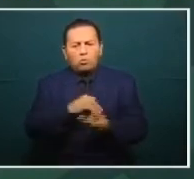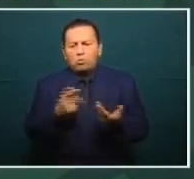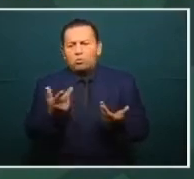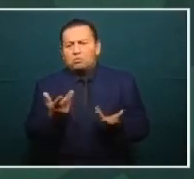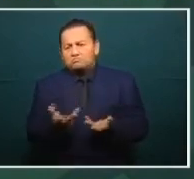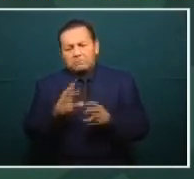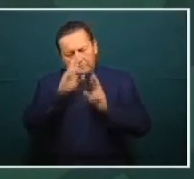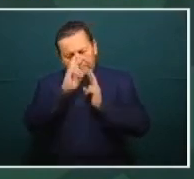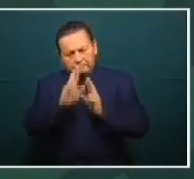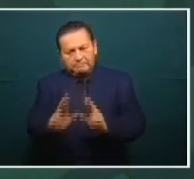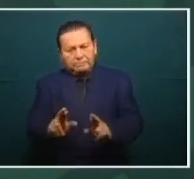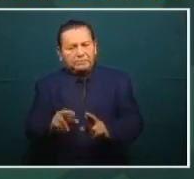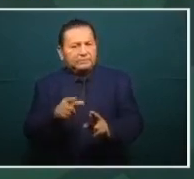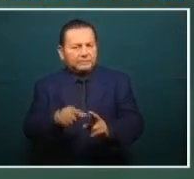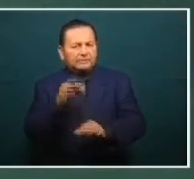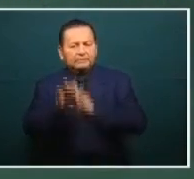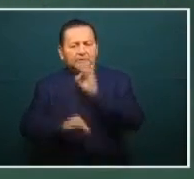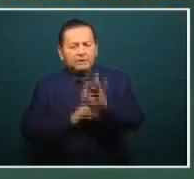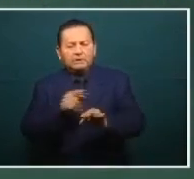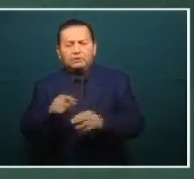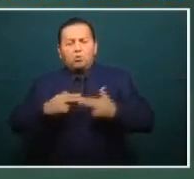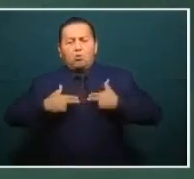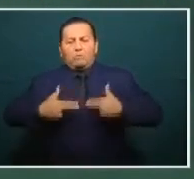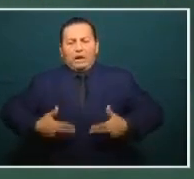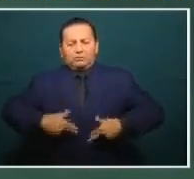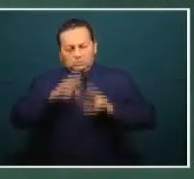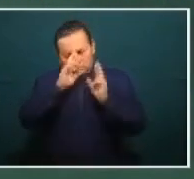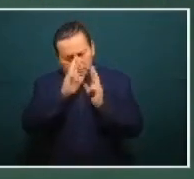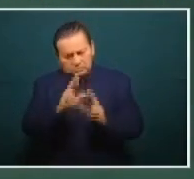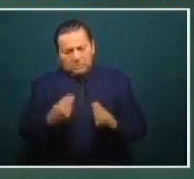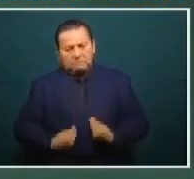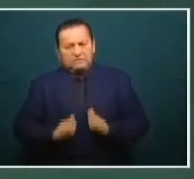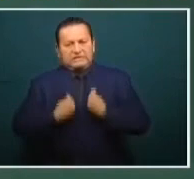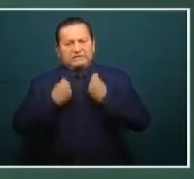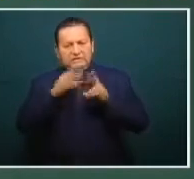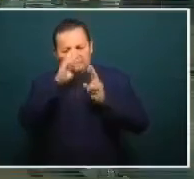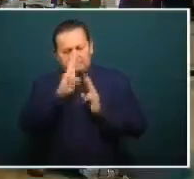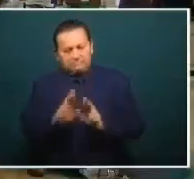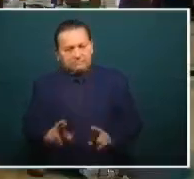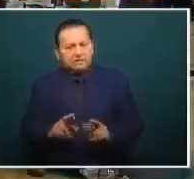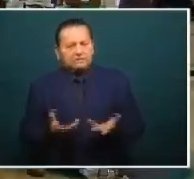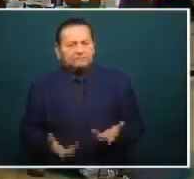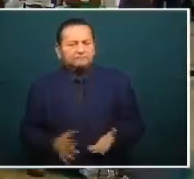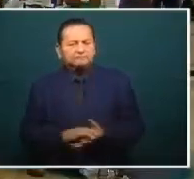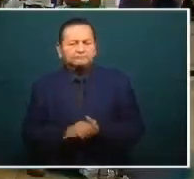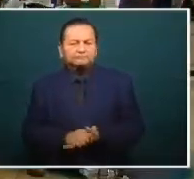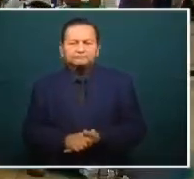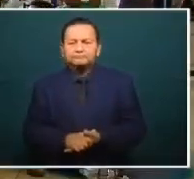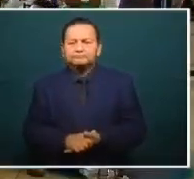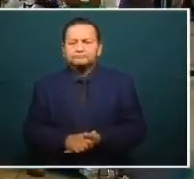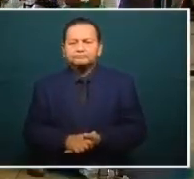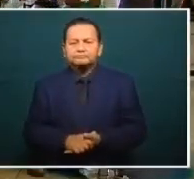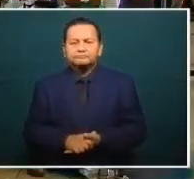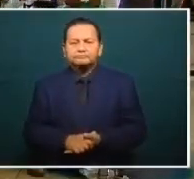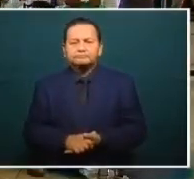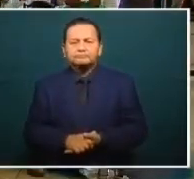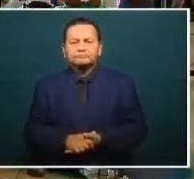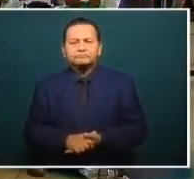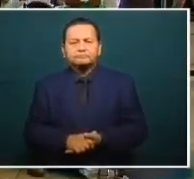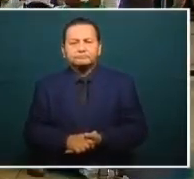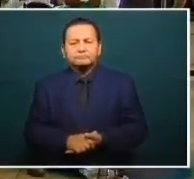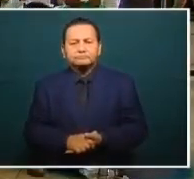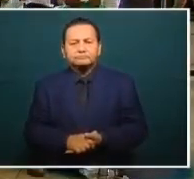como se merecen, treating them como seres humanos. the way they deserve to be treated as human